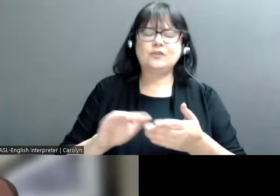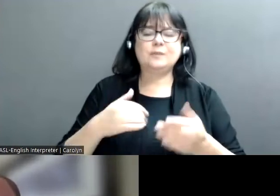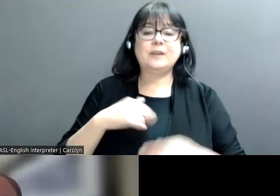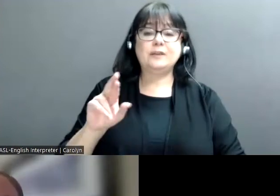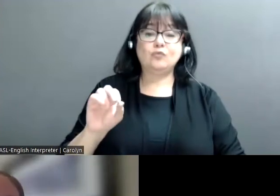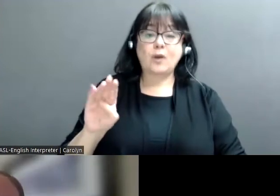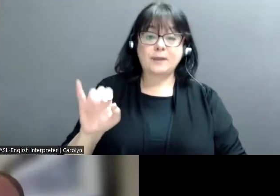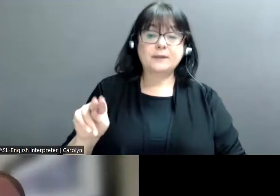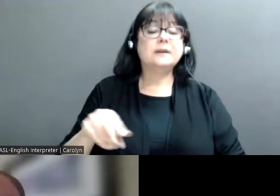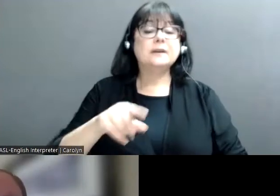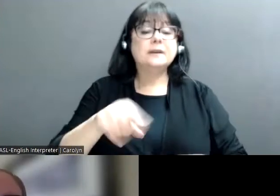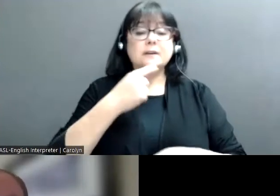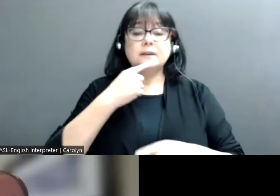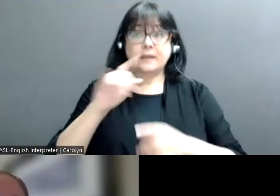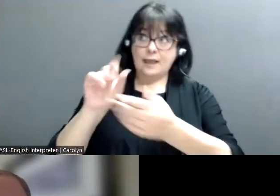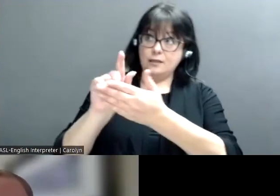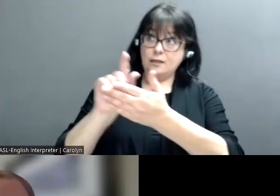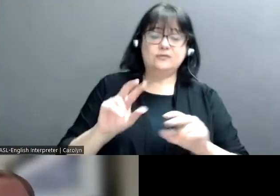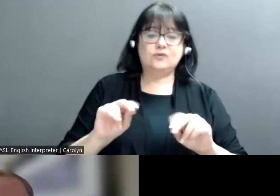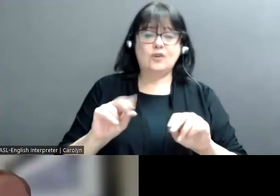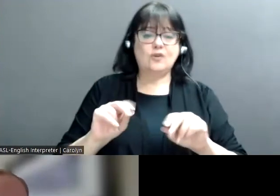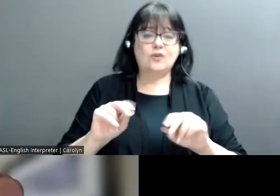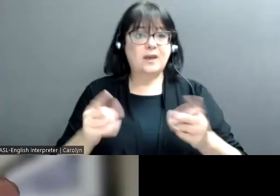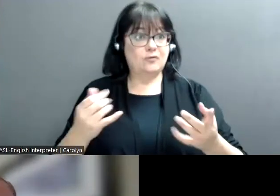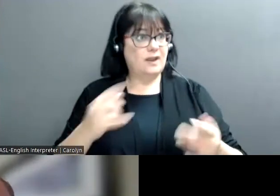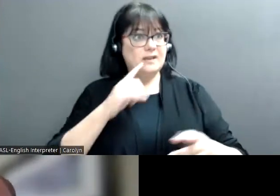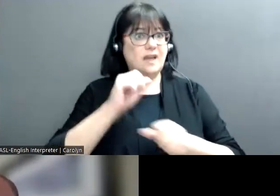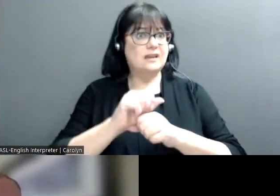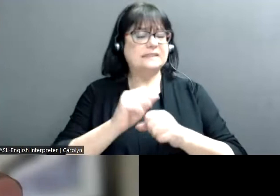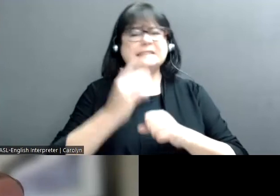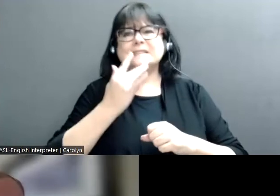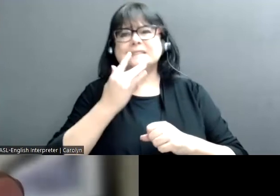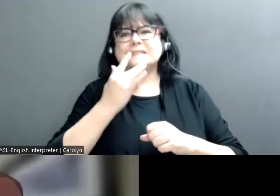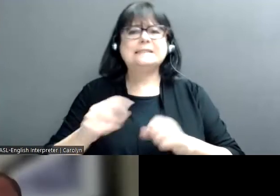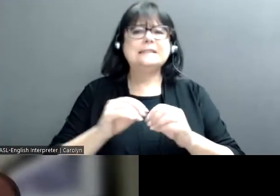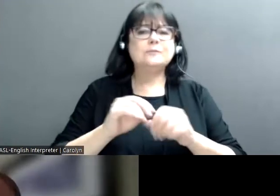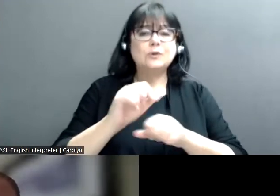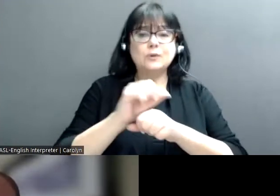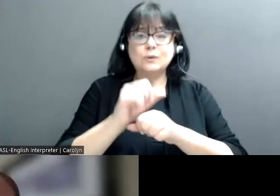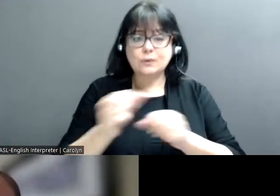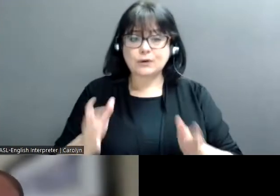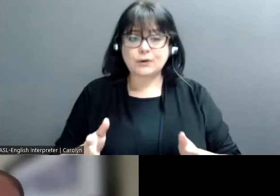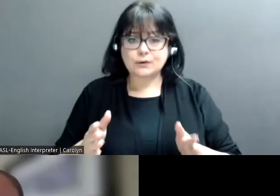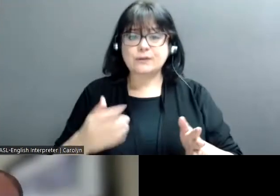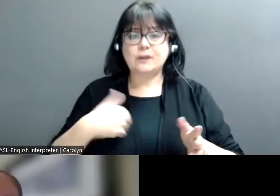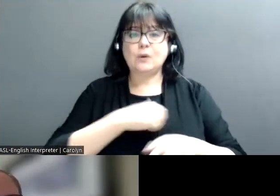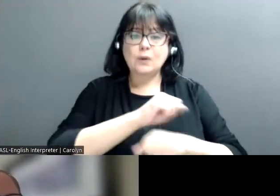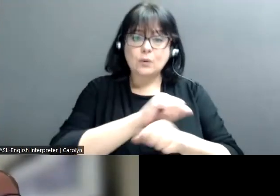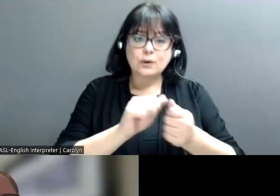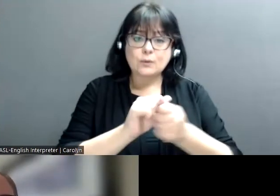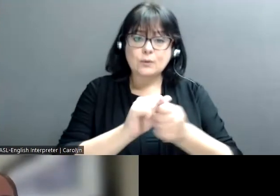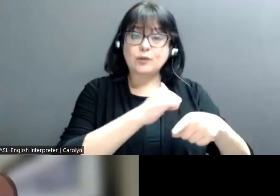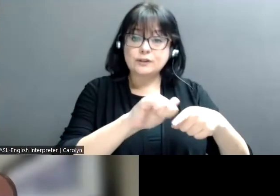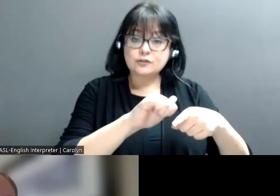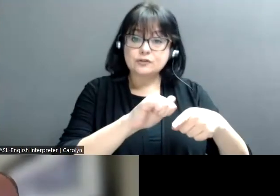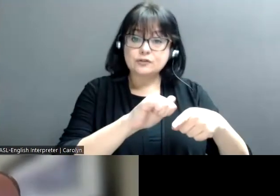right now it's just reality that there are not enough workers. So we do a lot of work with apprenticeships and trades,